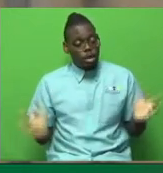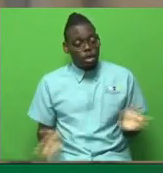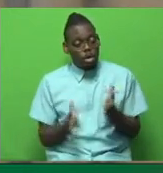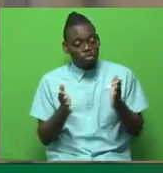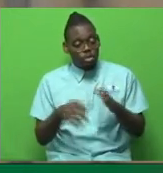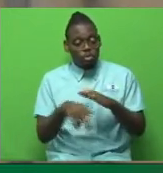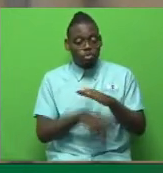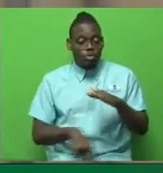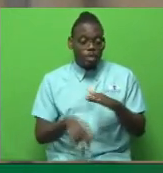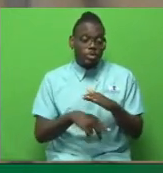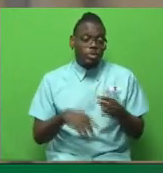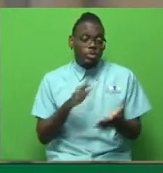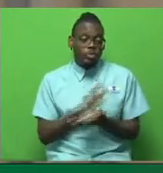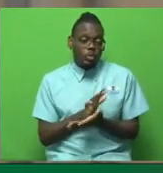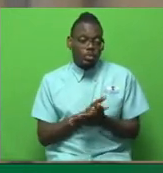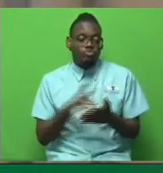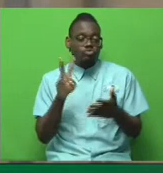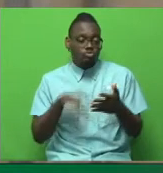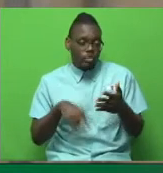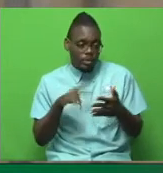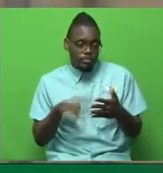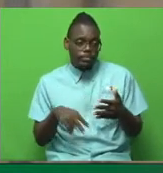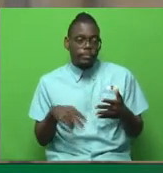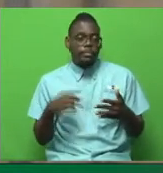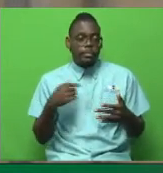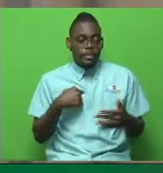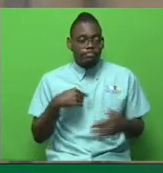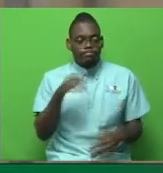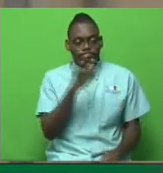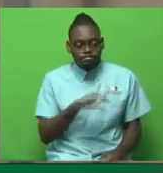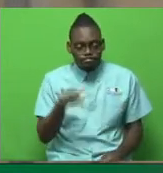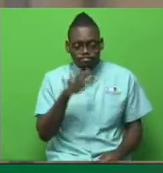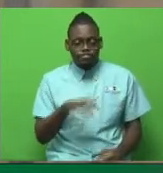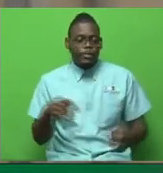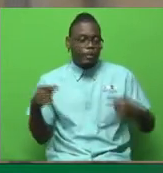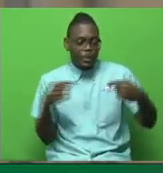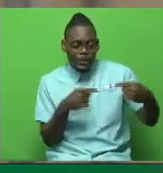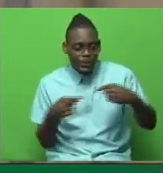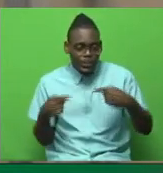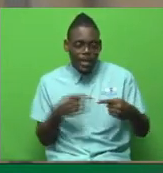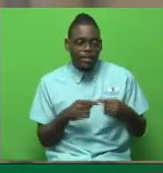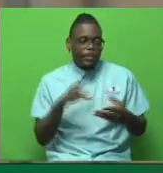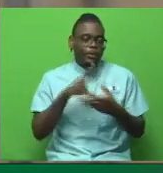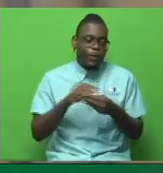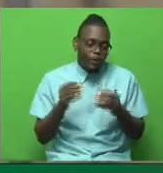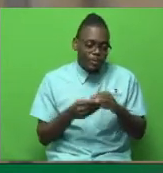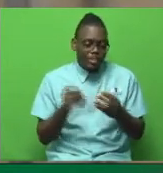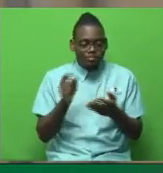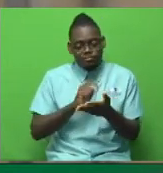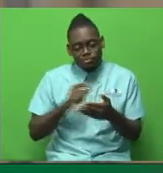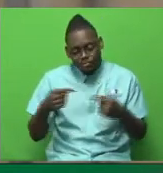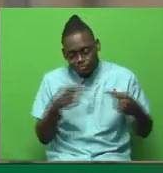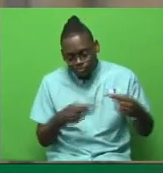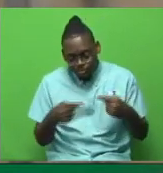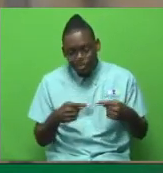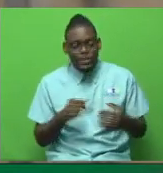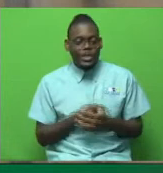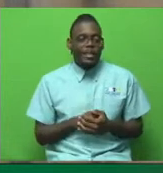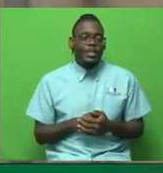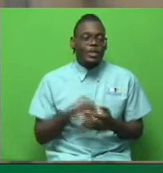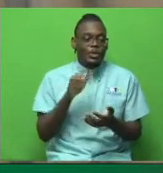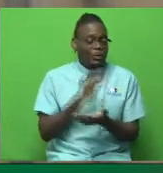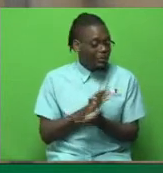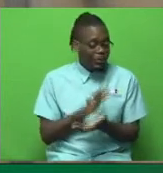every year done in conjunction with Nellis essay competition we just finished that for our Secondary School students we have virtual